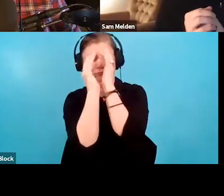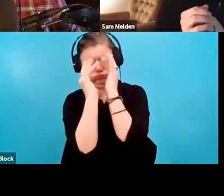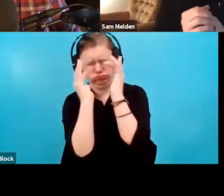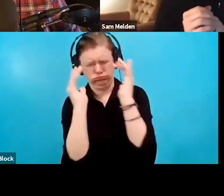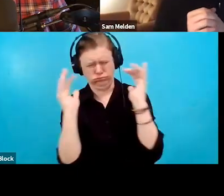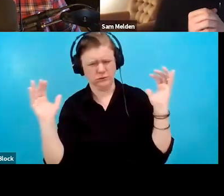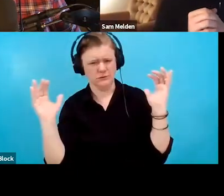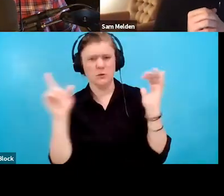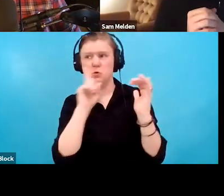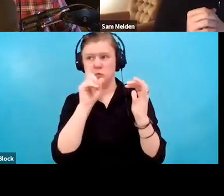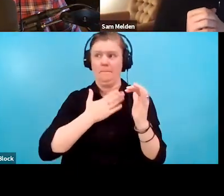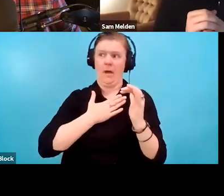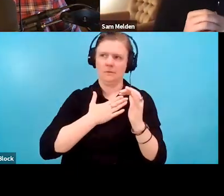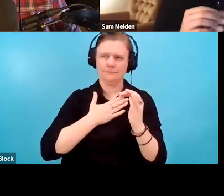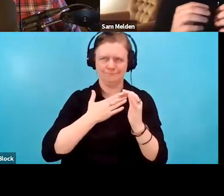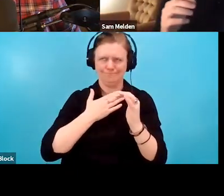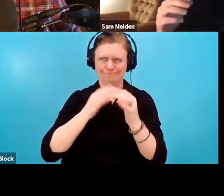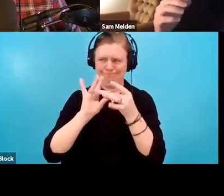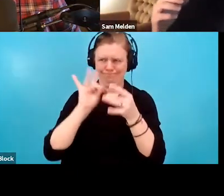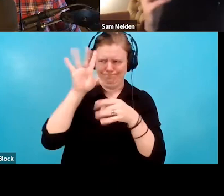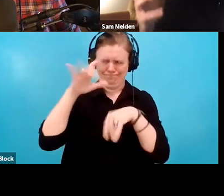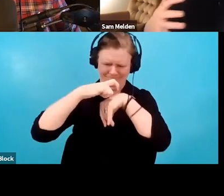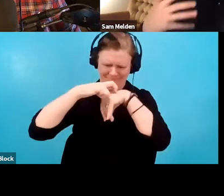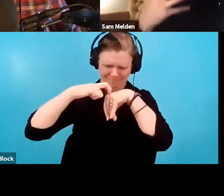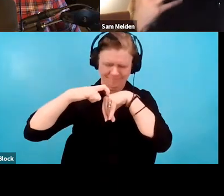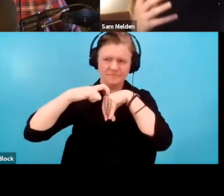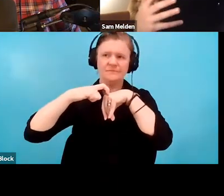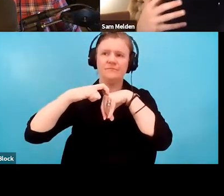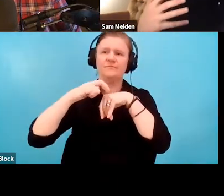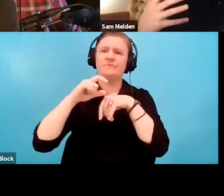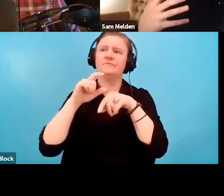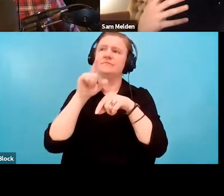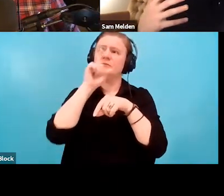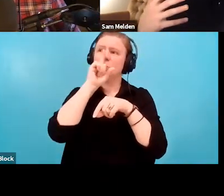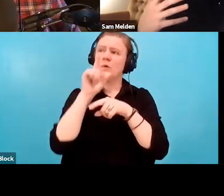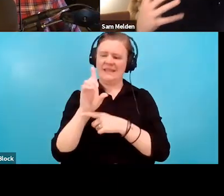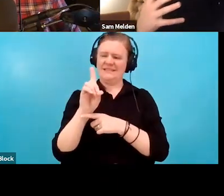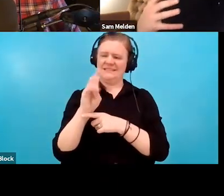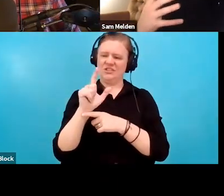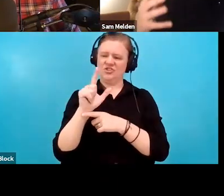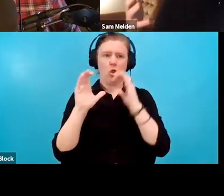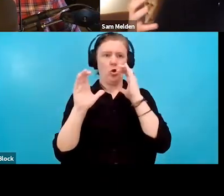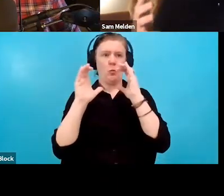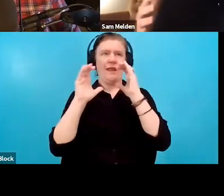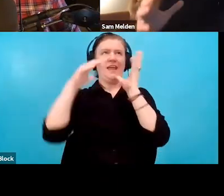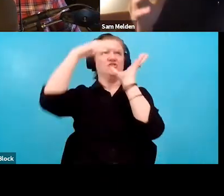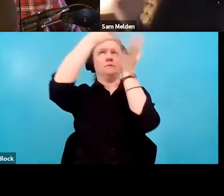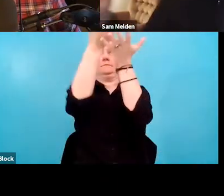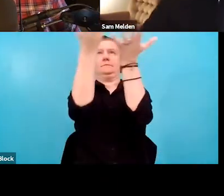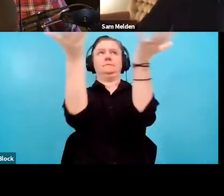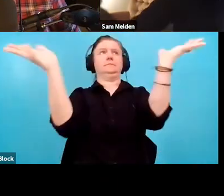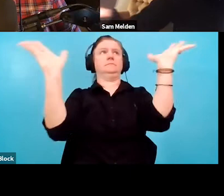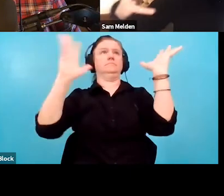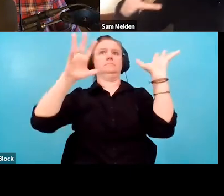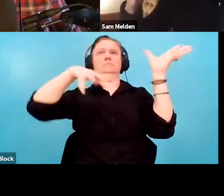just scraping at the surface there. There is this digital communication kind of cloud, no pun intended,